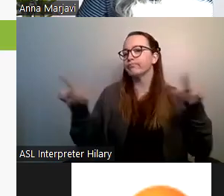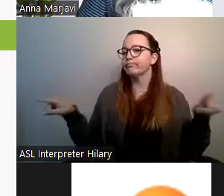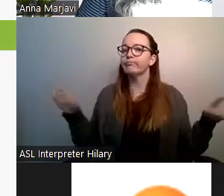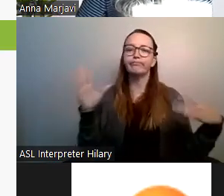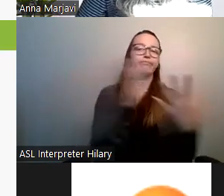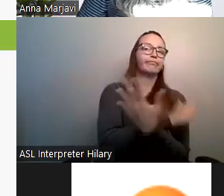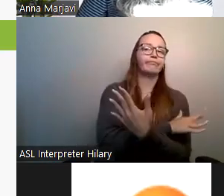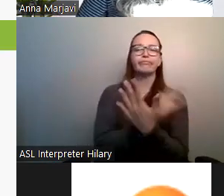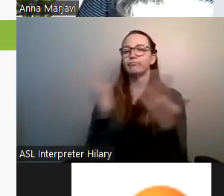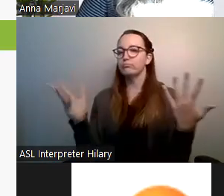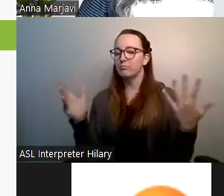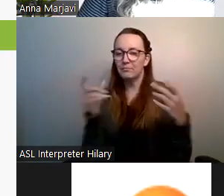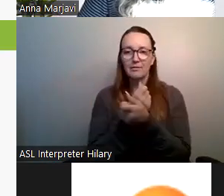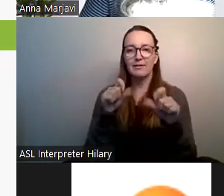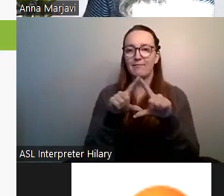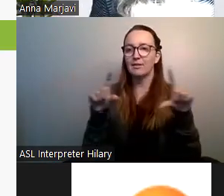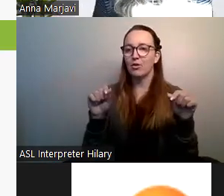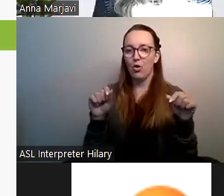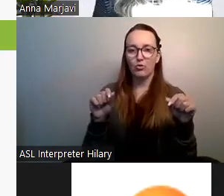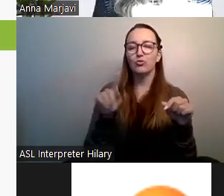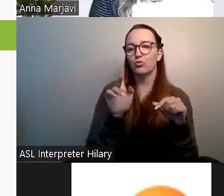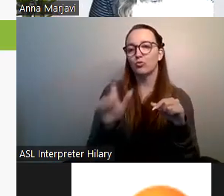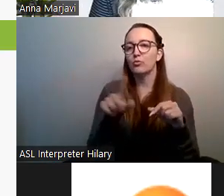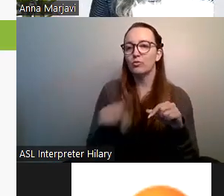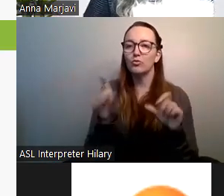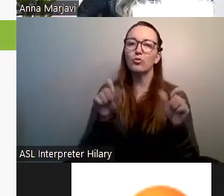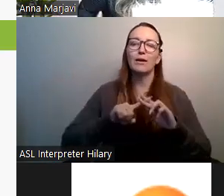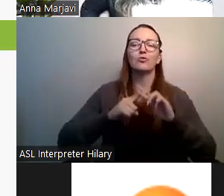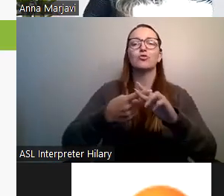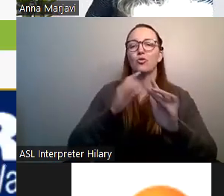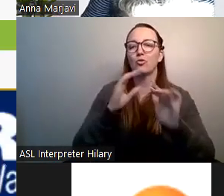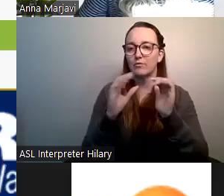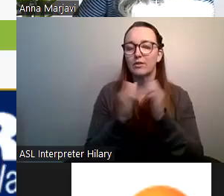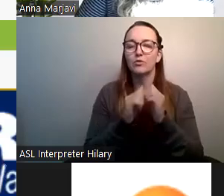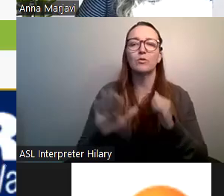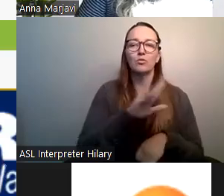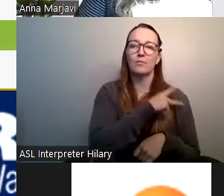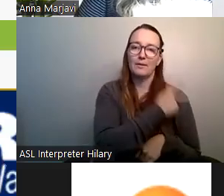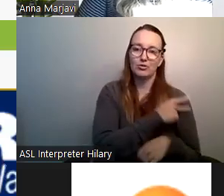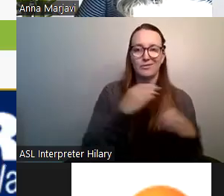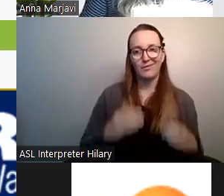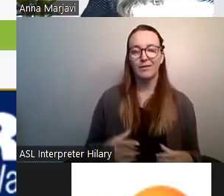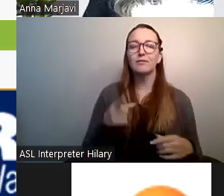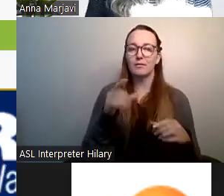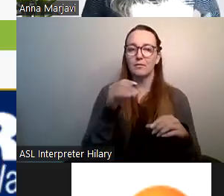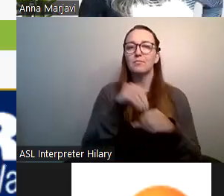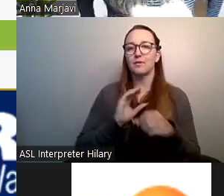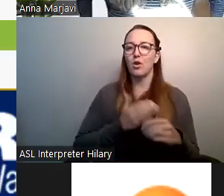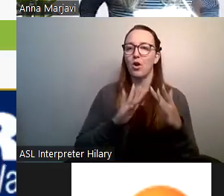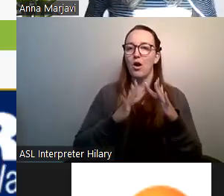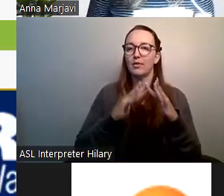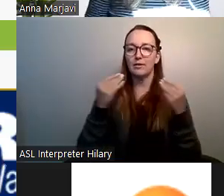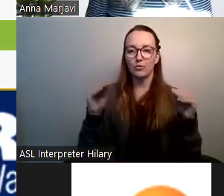tools to help you open these conversations with your patients and clients. And you can find those in our online store. And